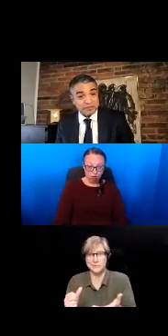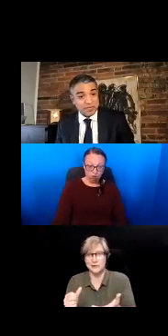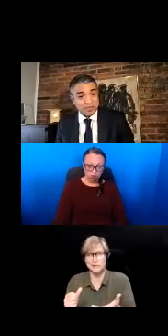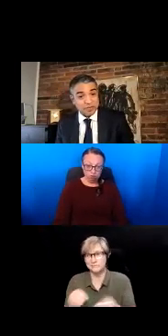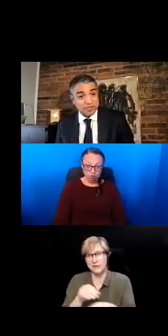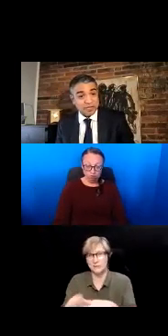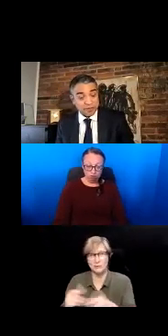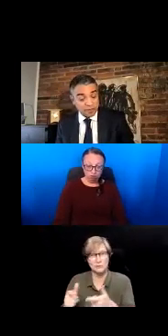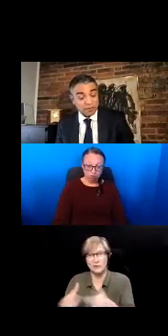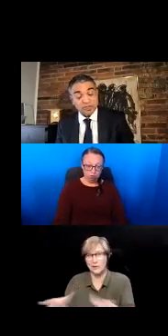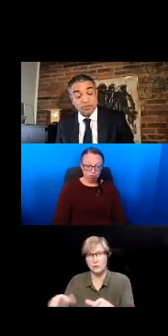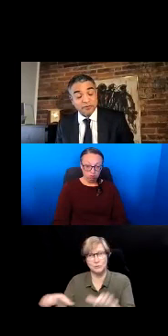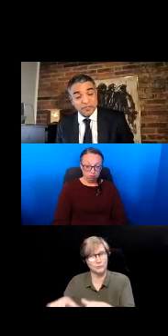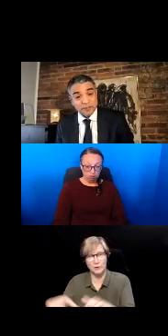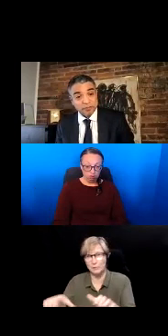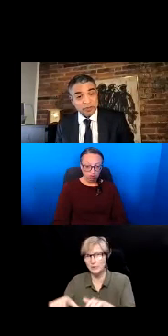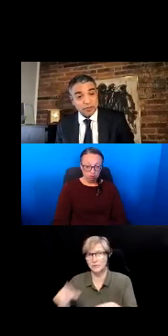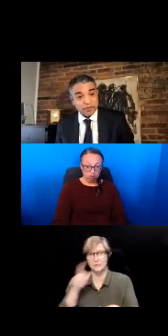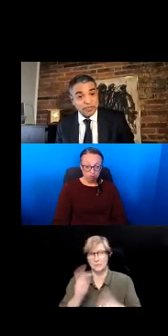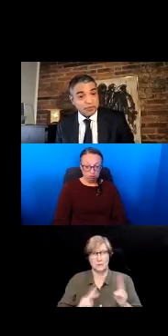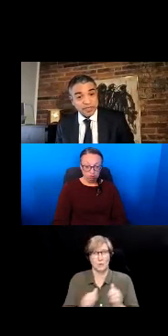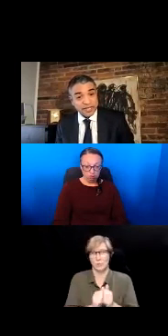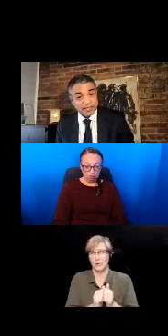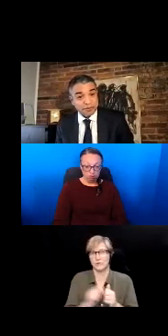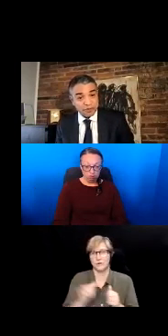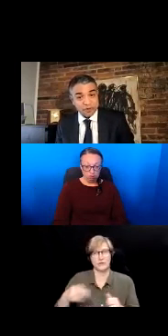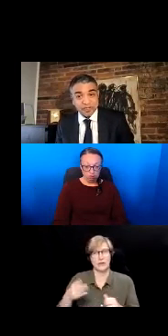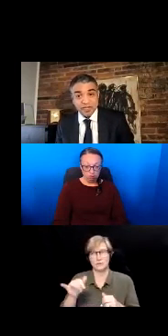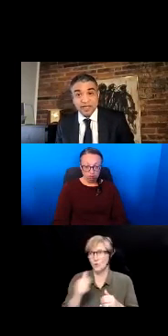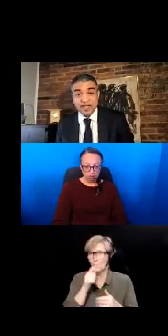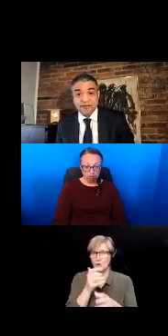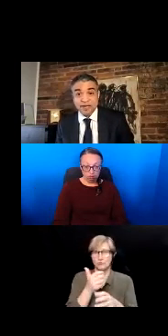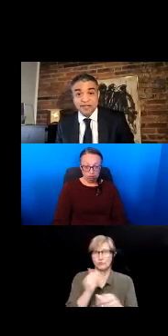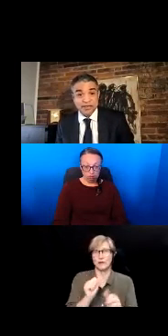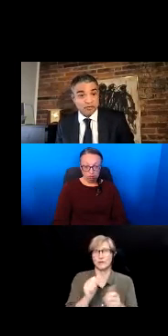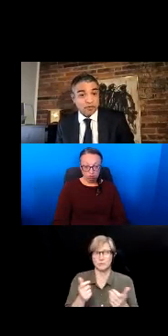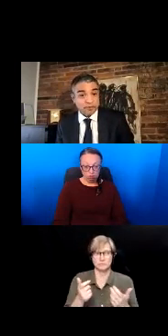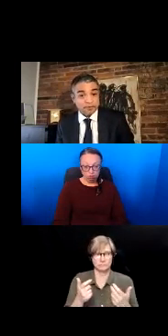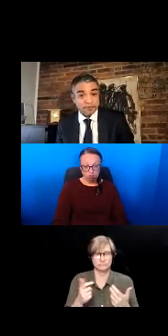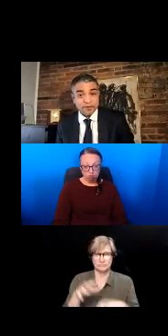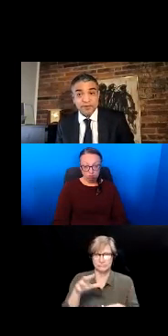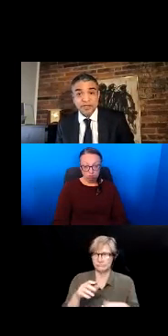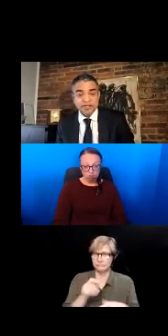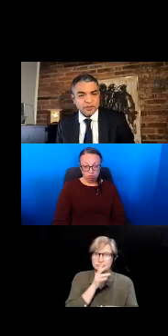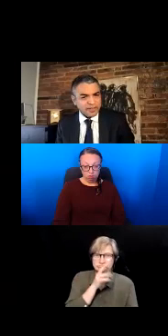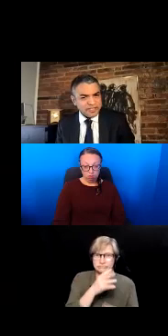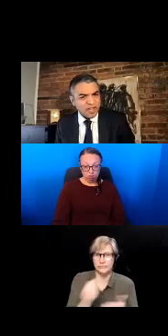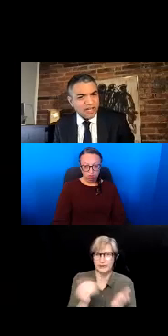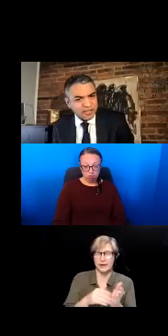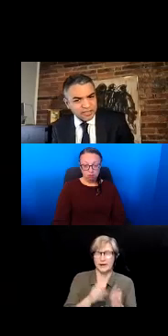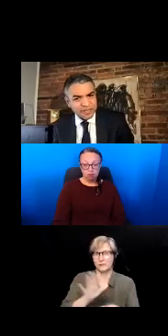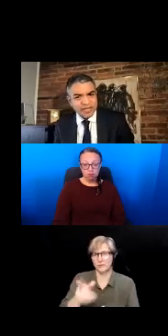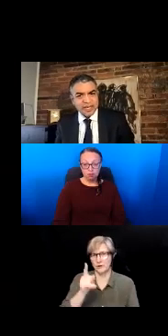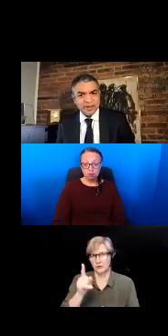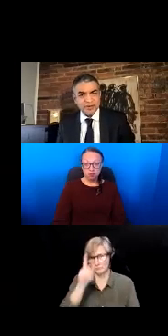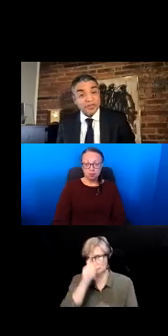tasks in patients in persons with aphasia who are trying to regain language use after having had a stroke. Okay. So let's talk a